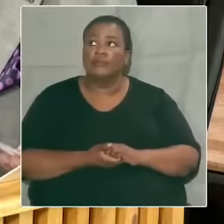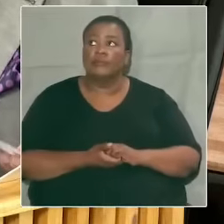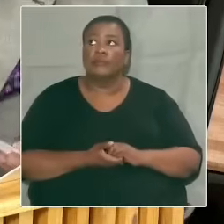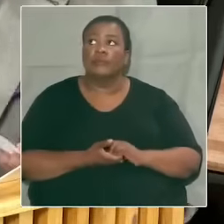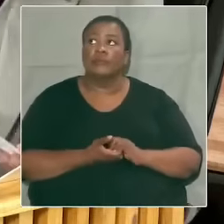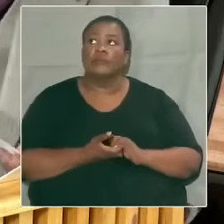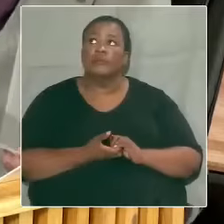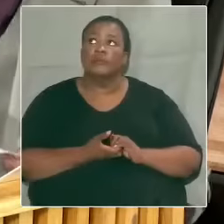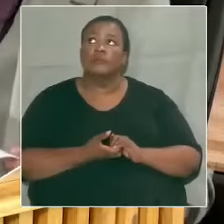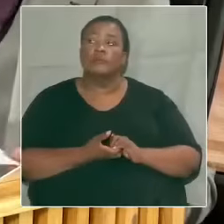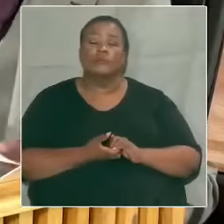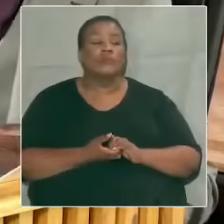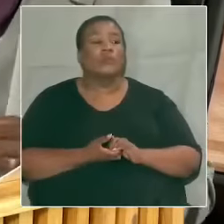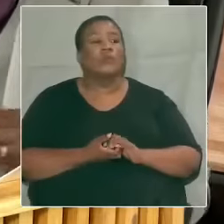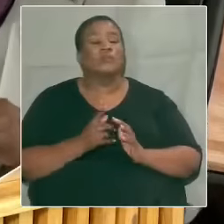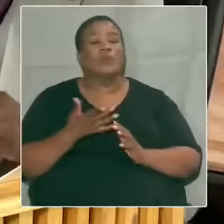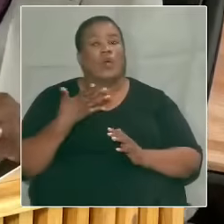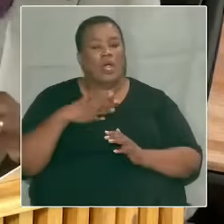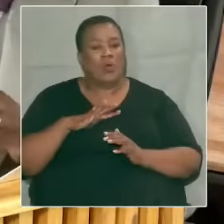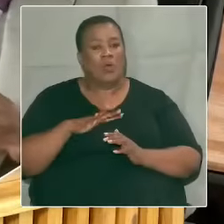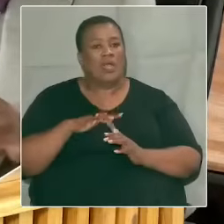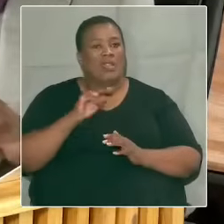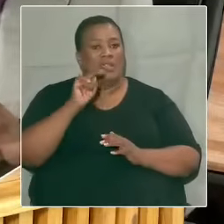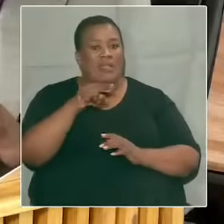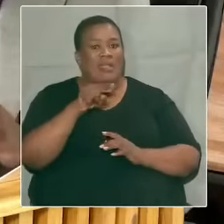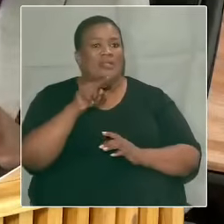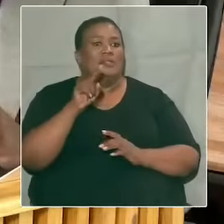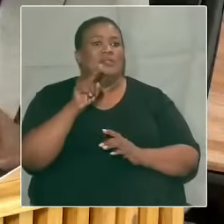So that I just want that to be corrected